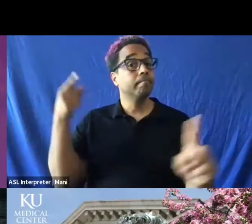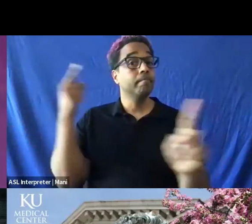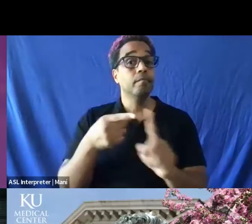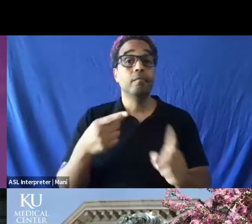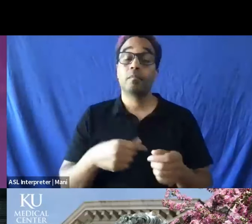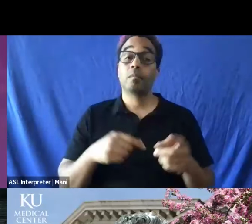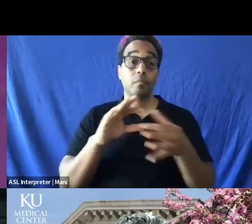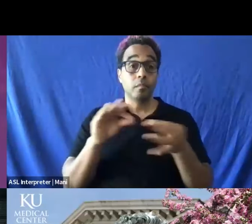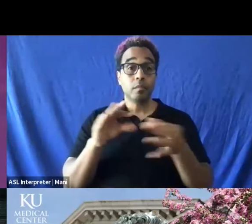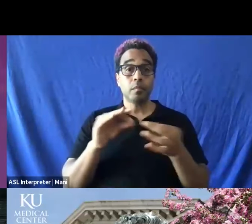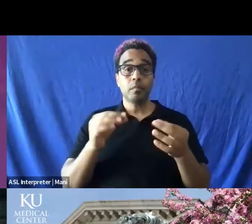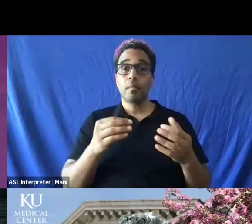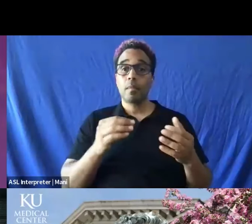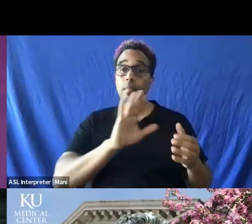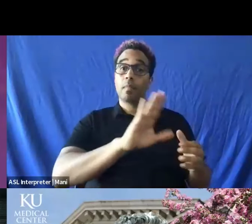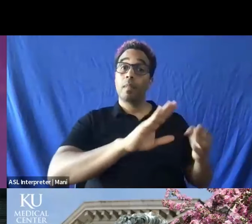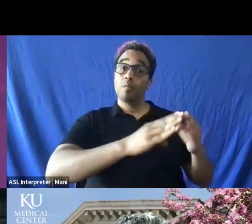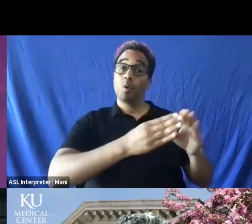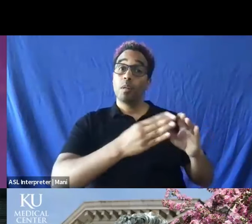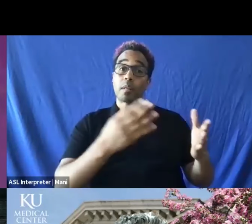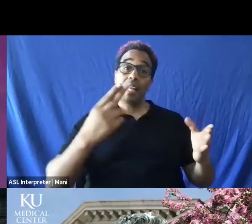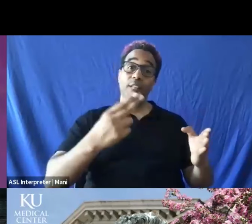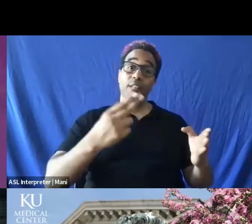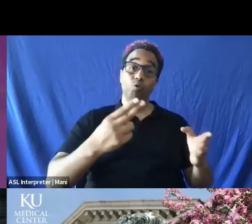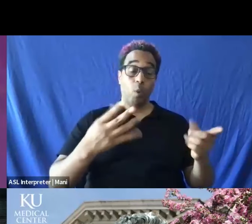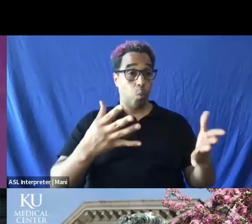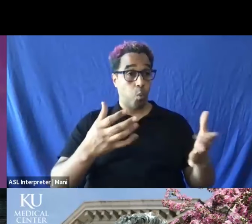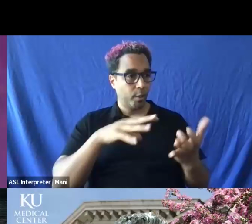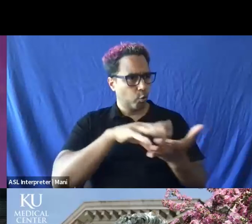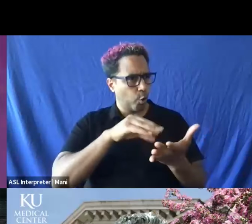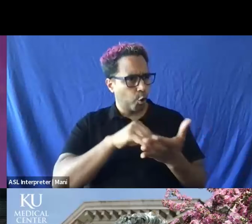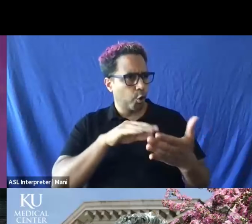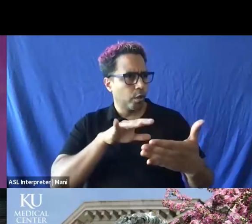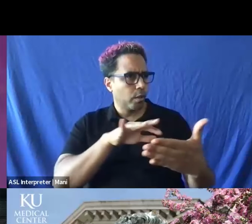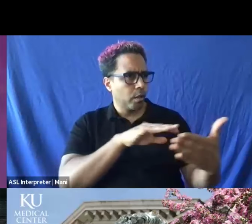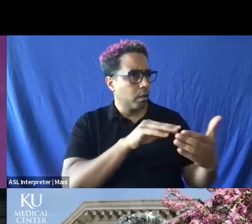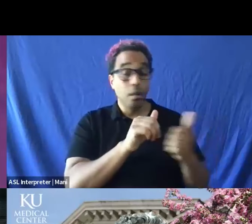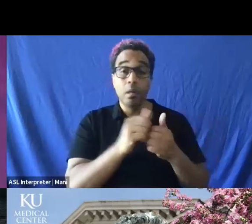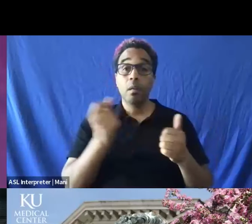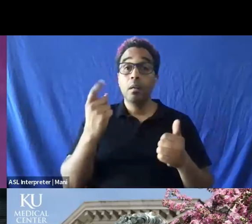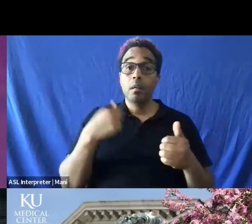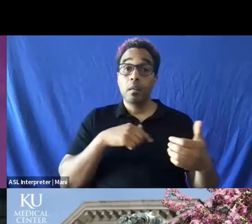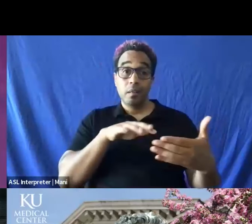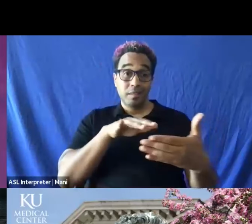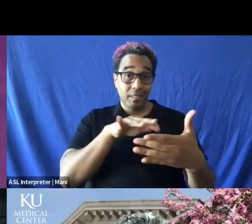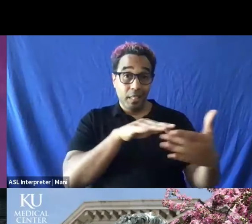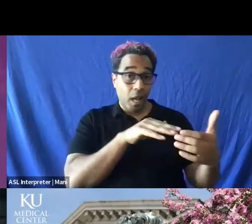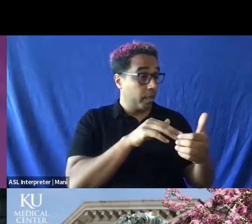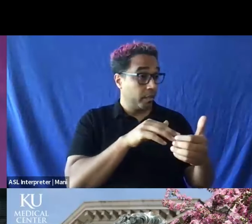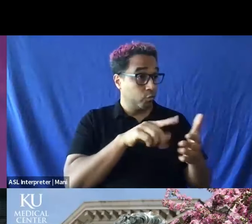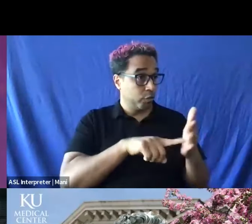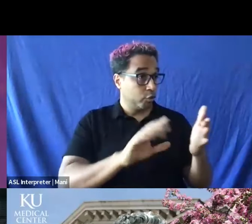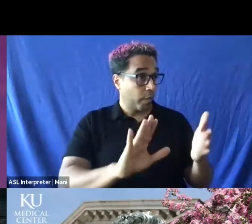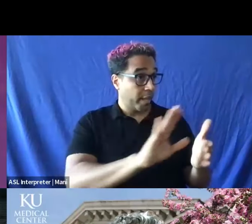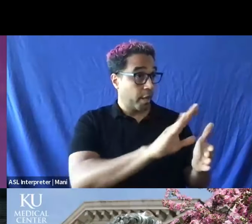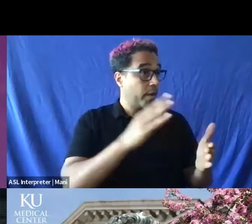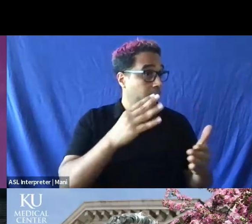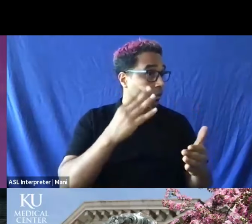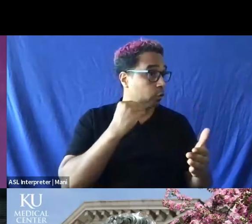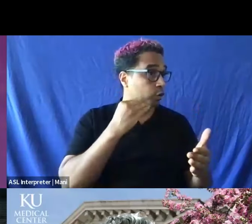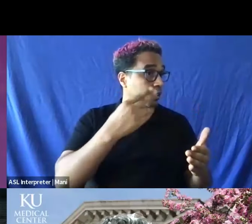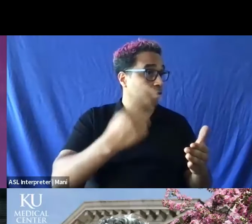history of that community. It's also history with prior research. We